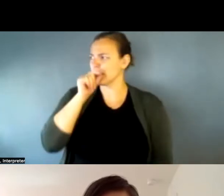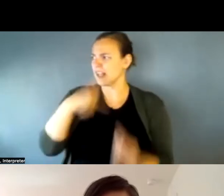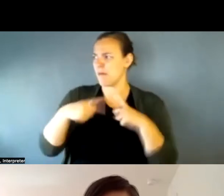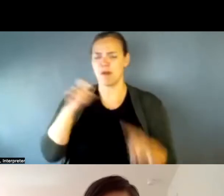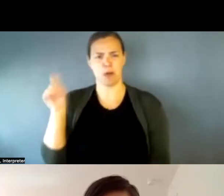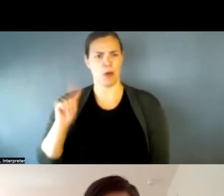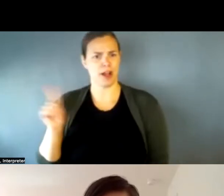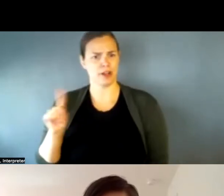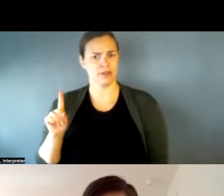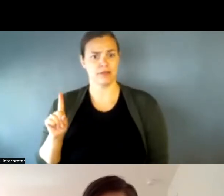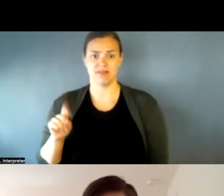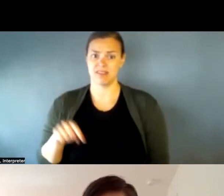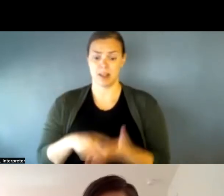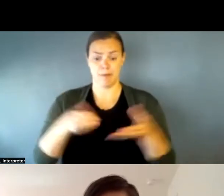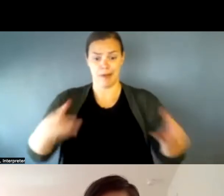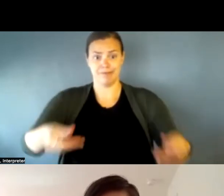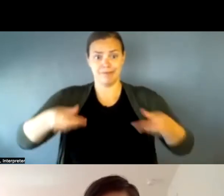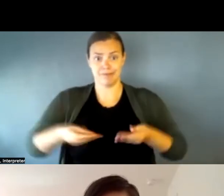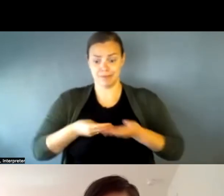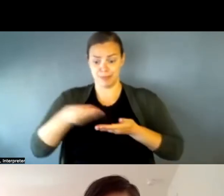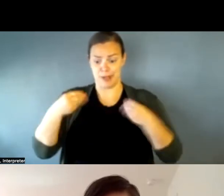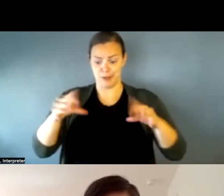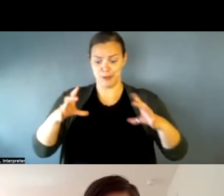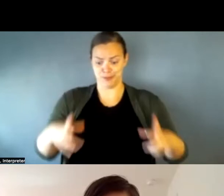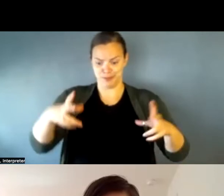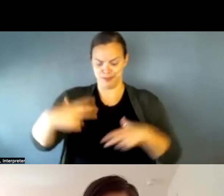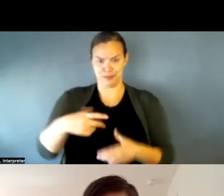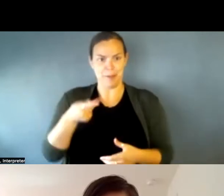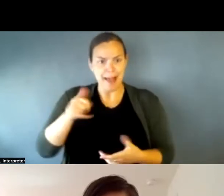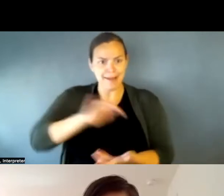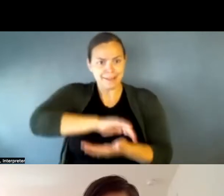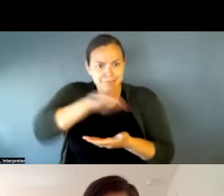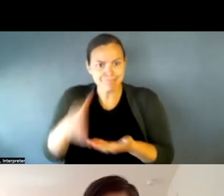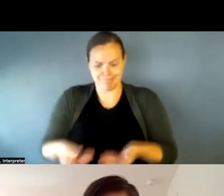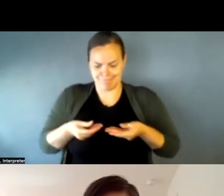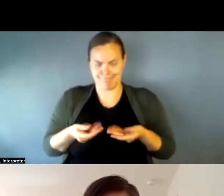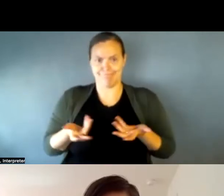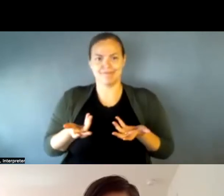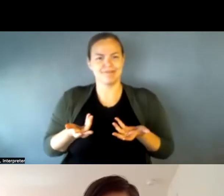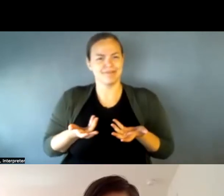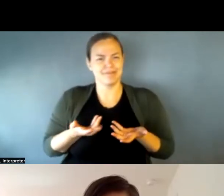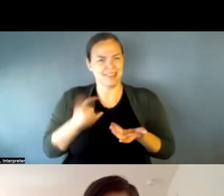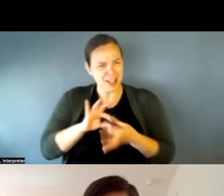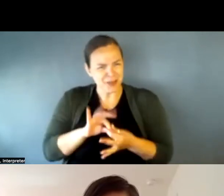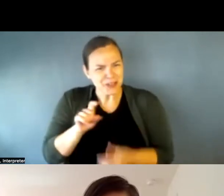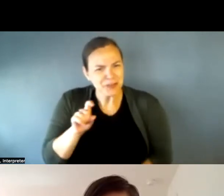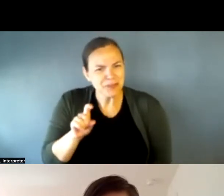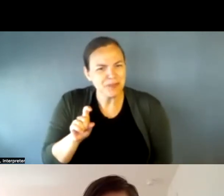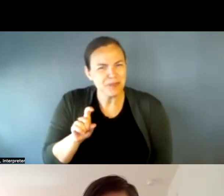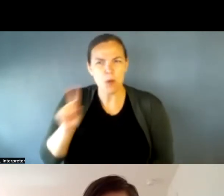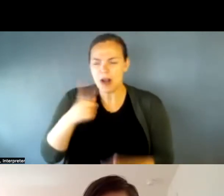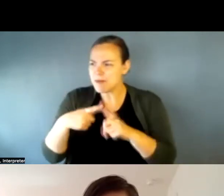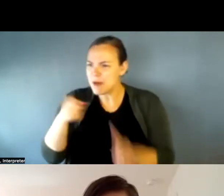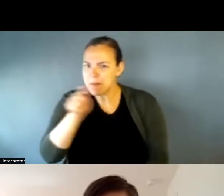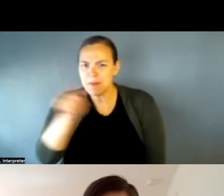except in this plastic package? There's a distance that allows us to actually, you know, or many people to actually